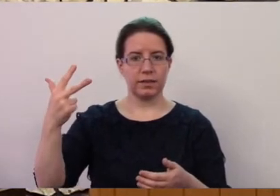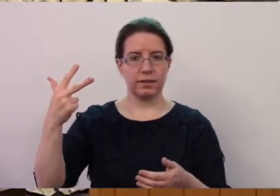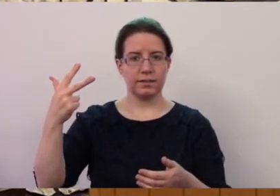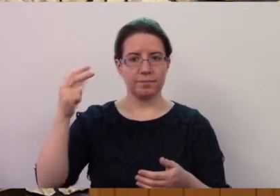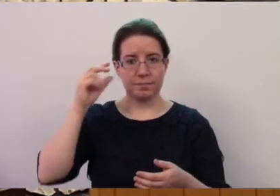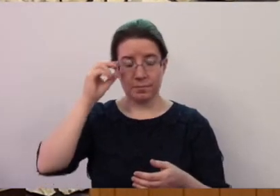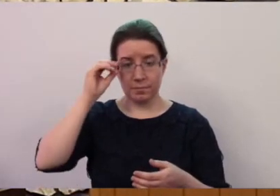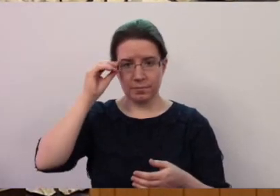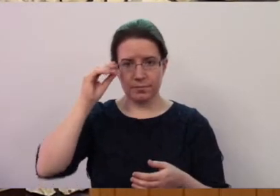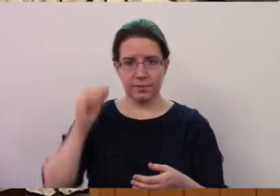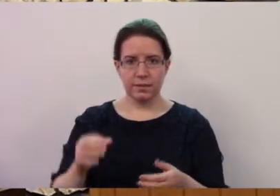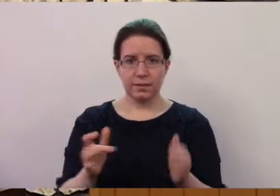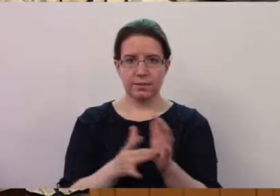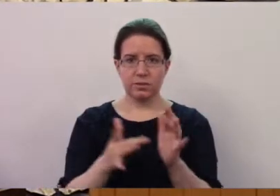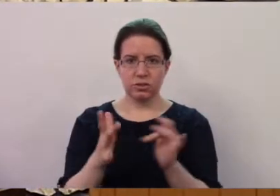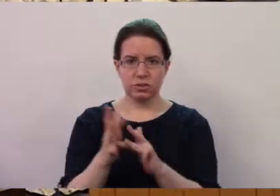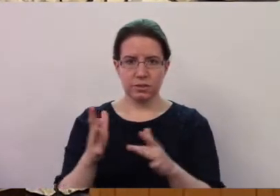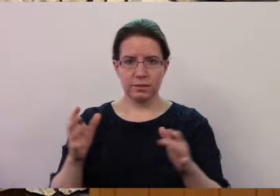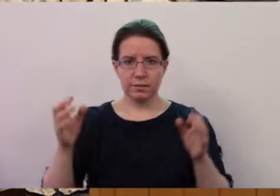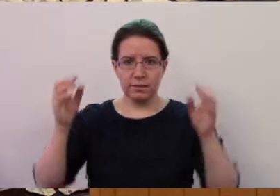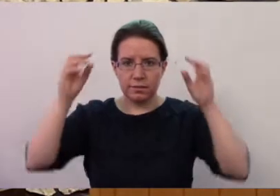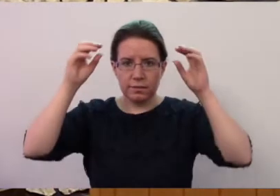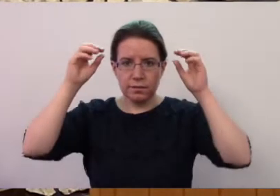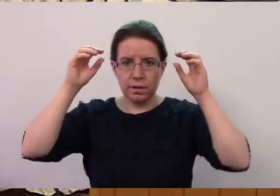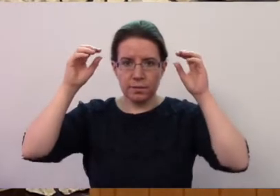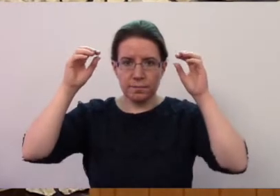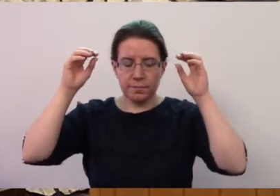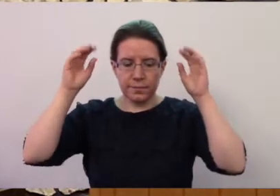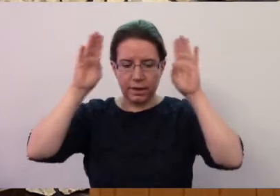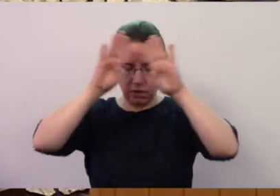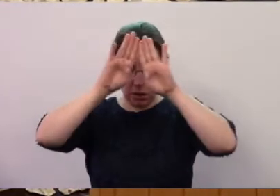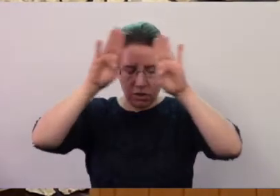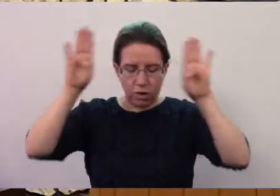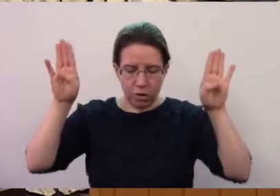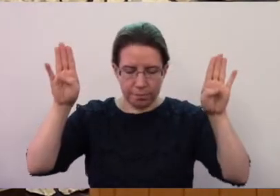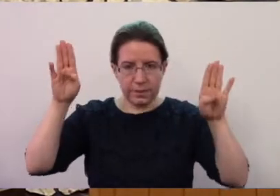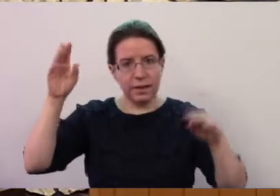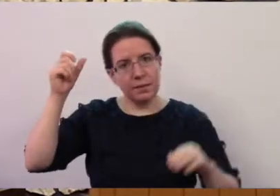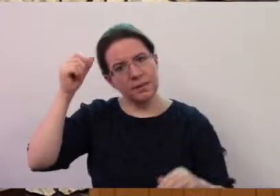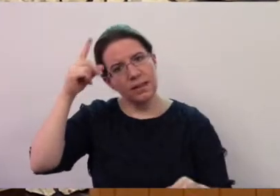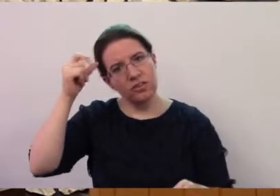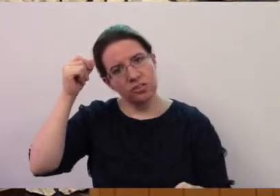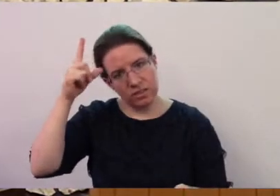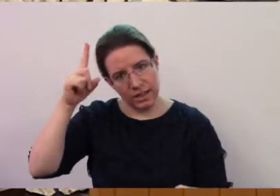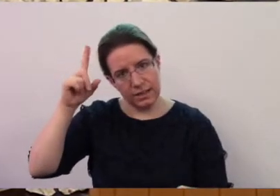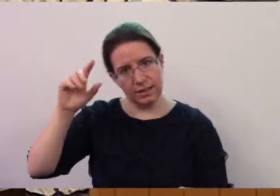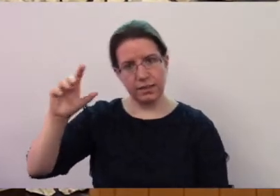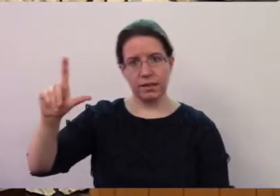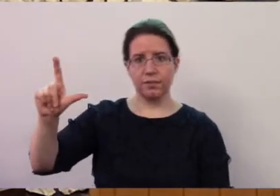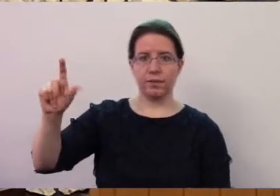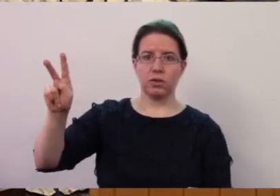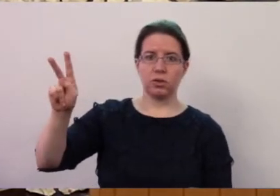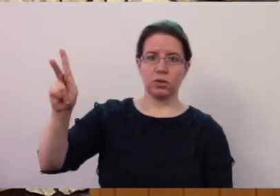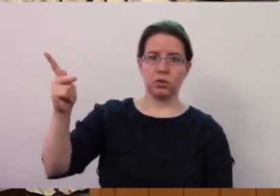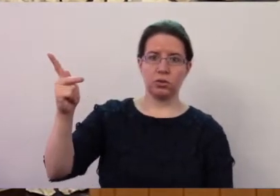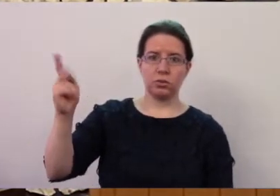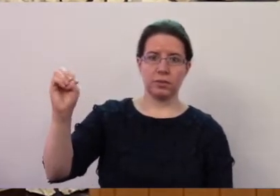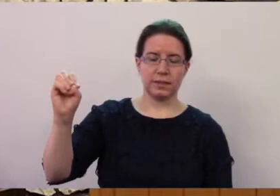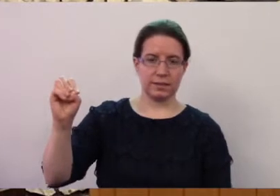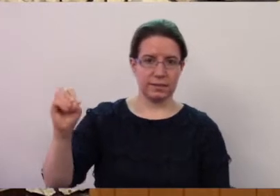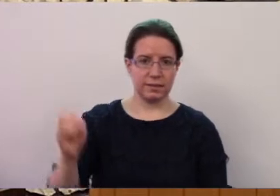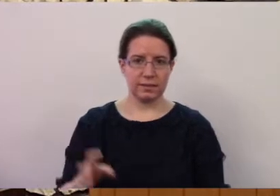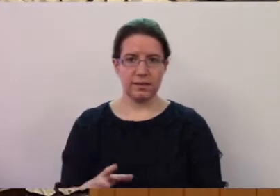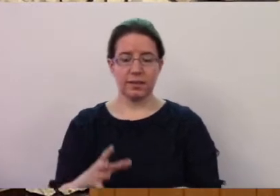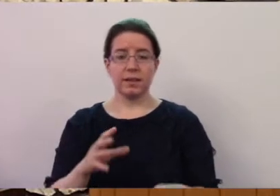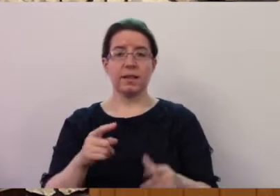to teach. You see, Jesus opened up the understanding of Luke. And until the day in which he was taken up, after that he,